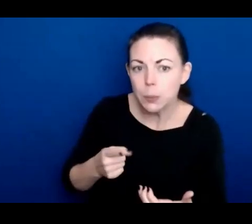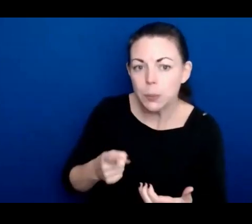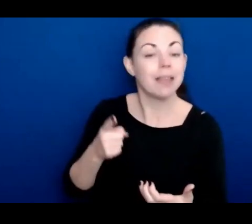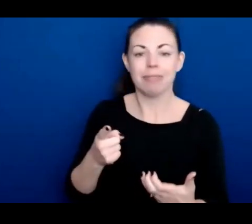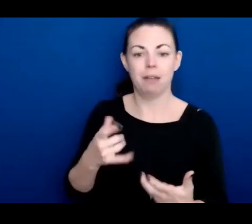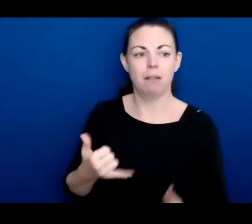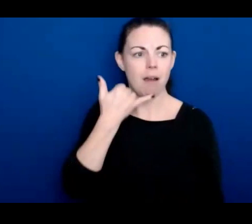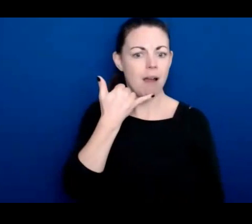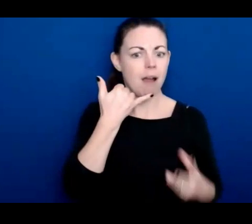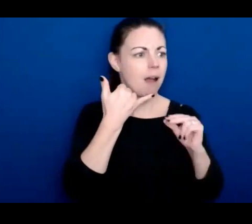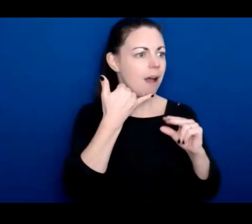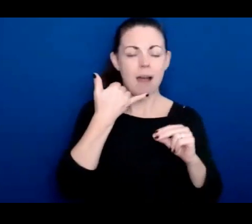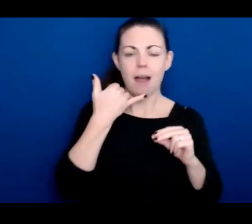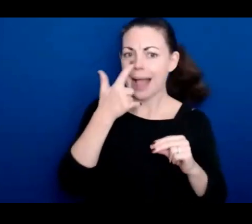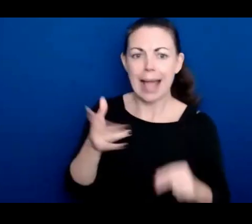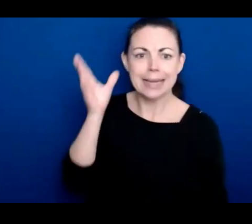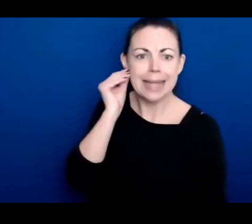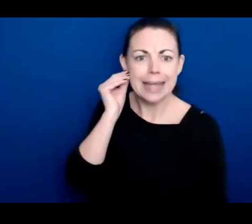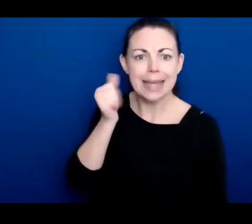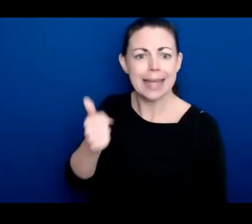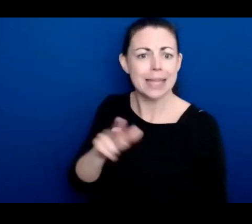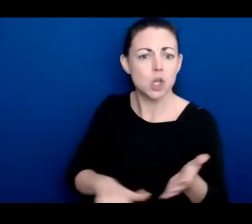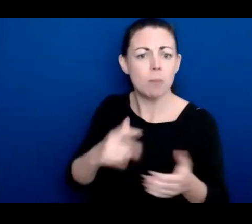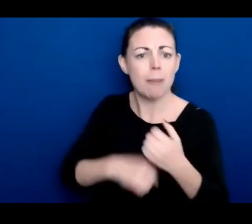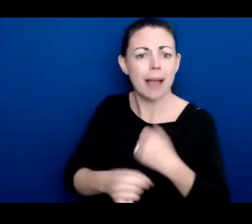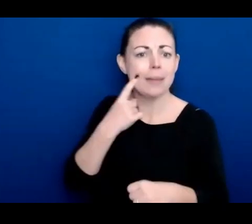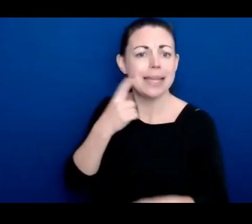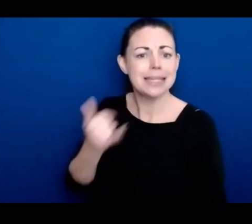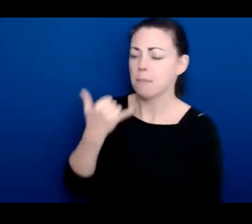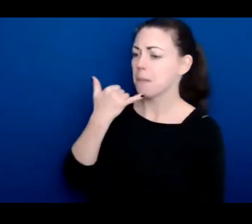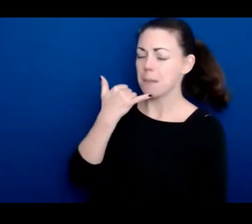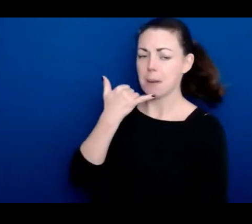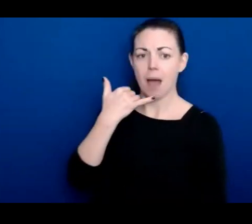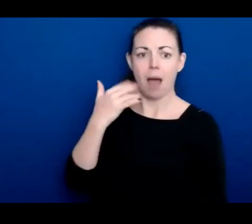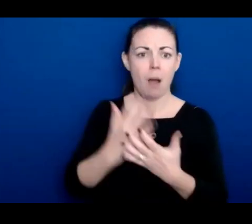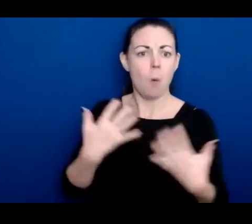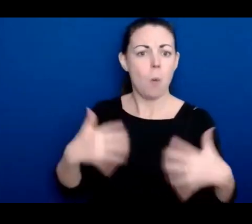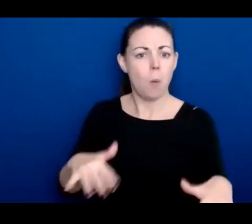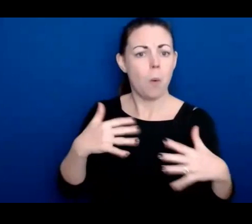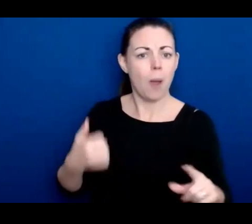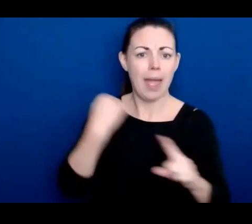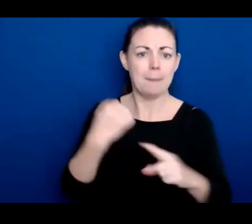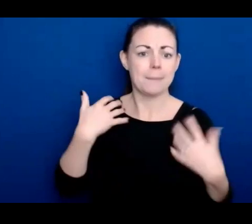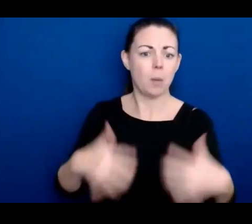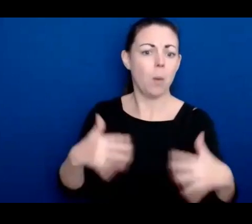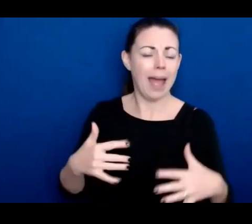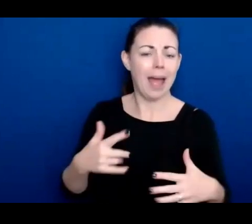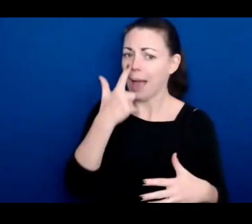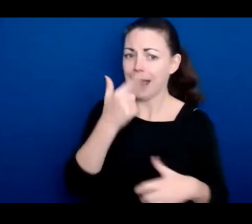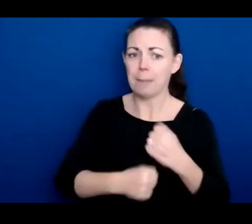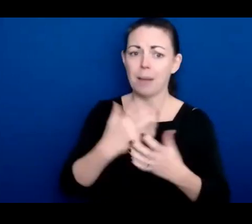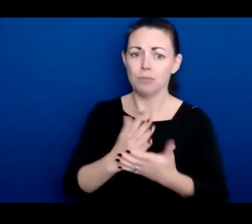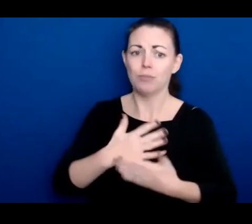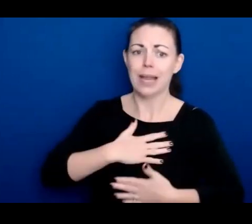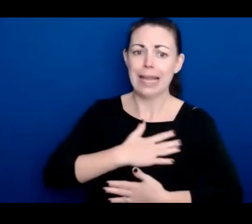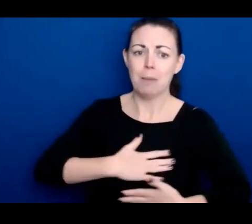have a very normal, easy conversation. It's a really powerful thing that we're doing there, and it's a very emotional thing when the trainers